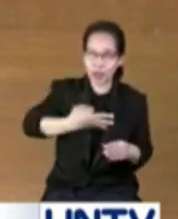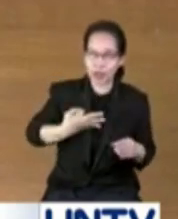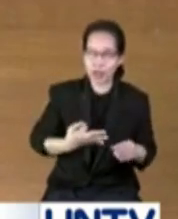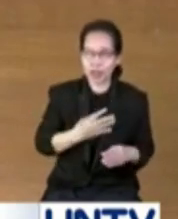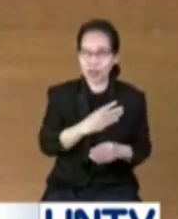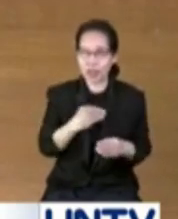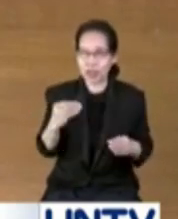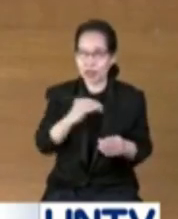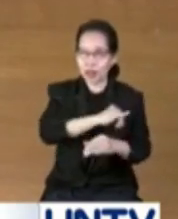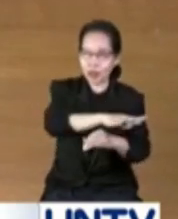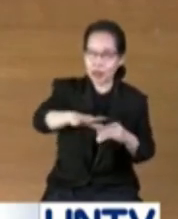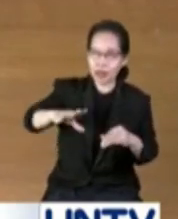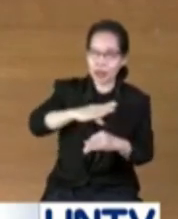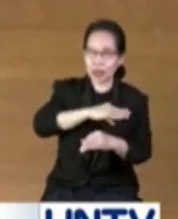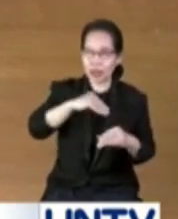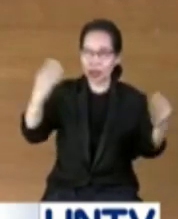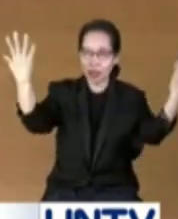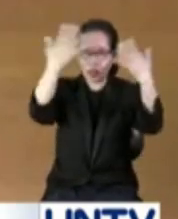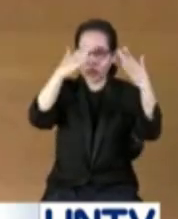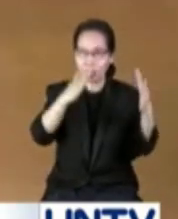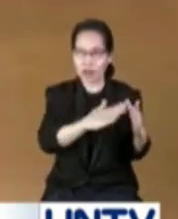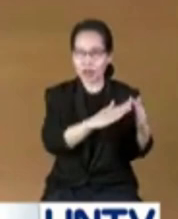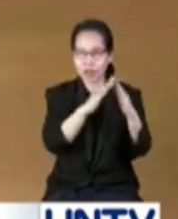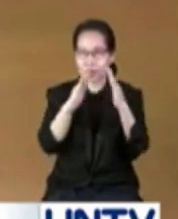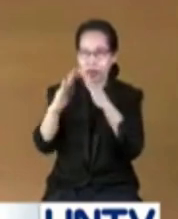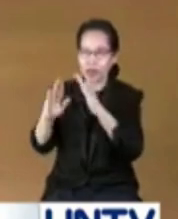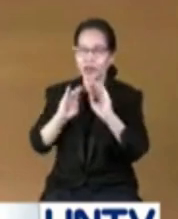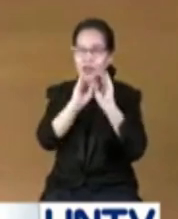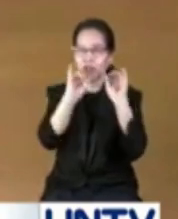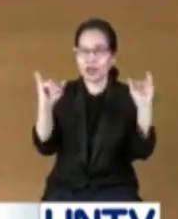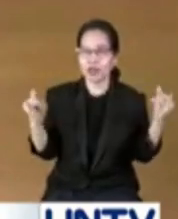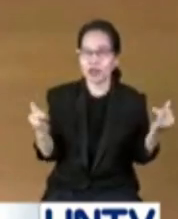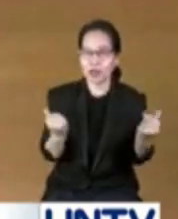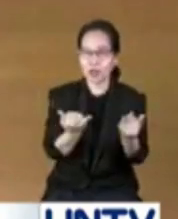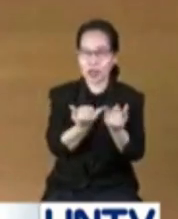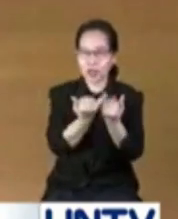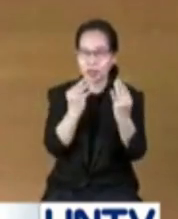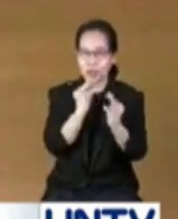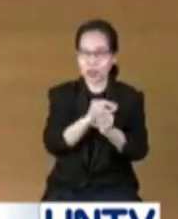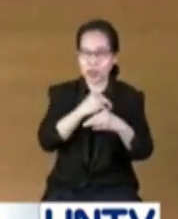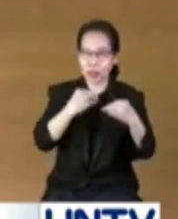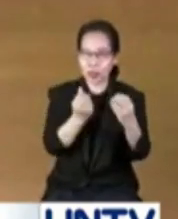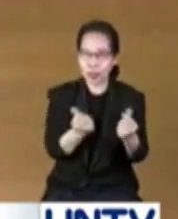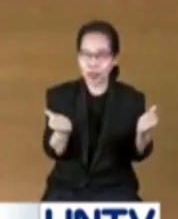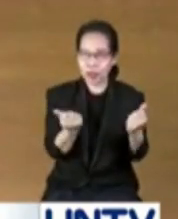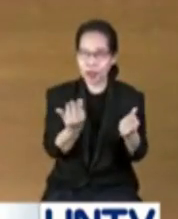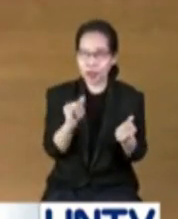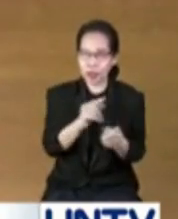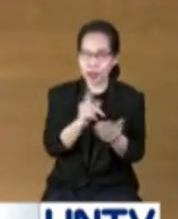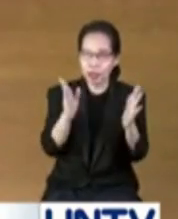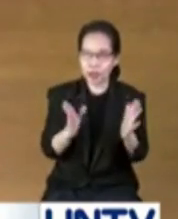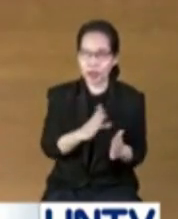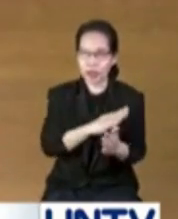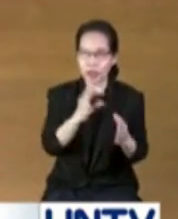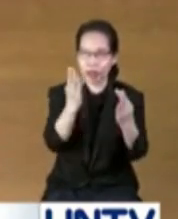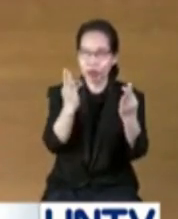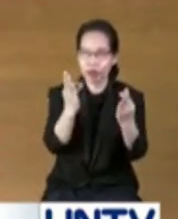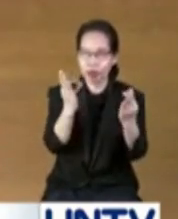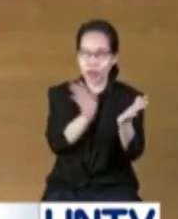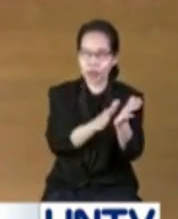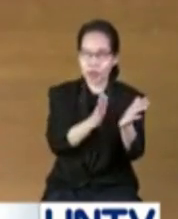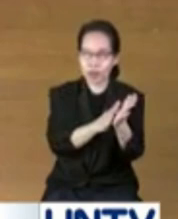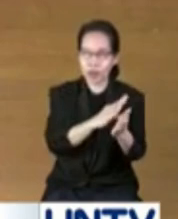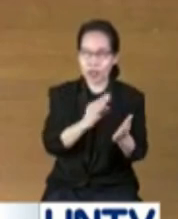in the dark corners of society. We are making available to them their participation in formal schooling, alternative